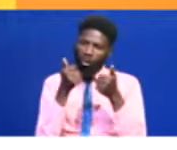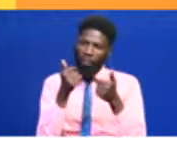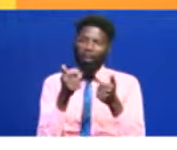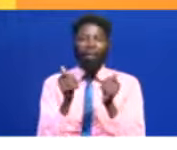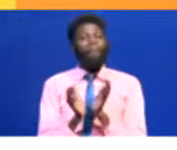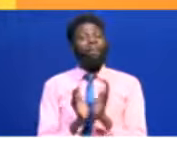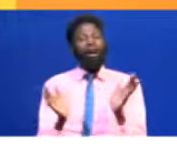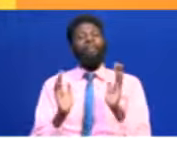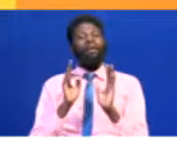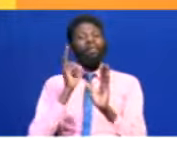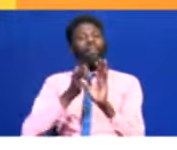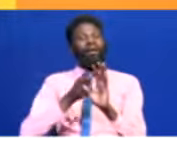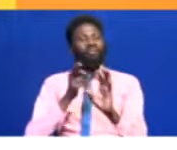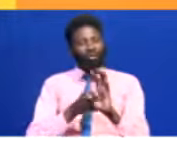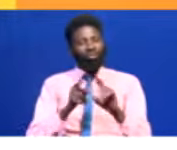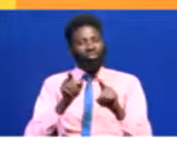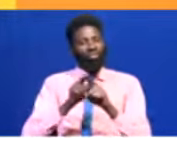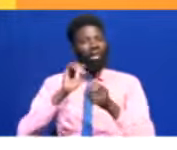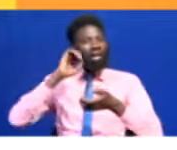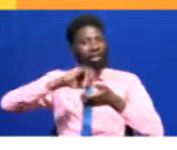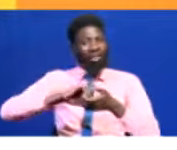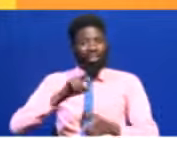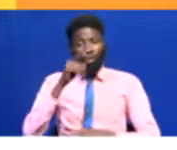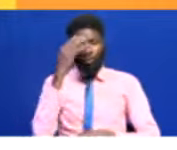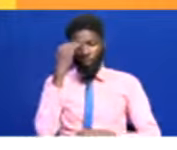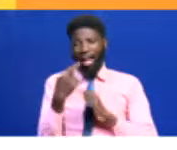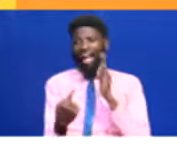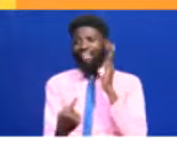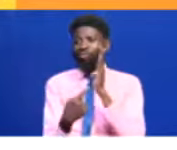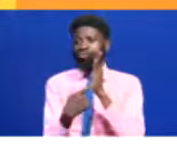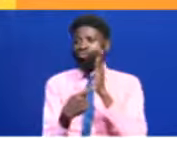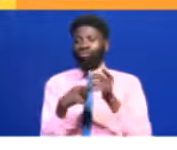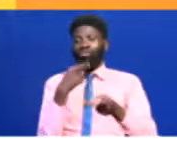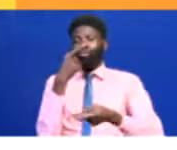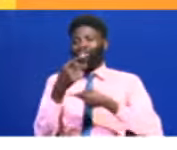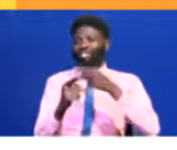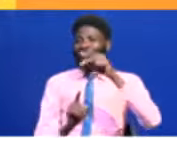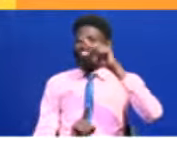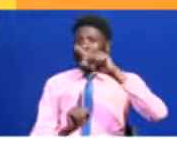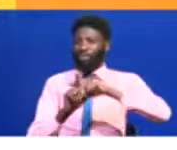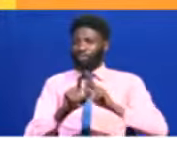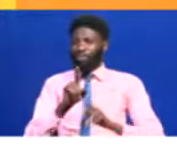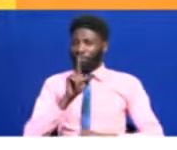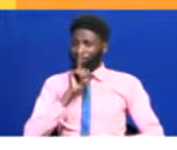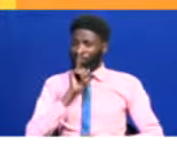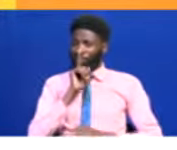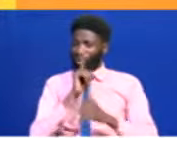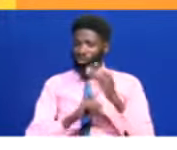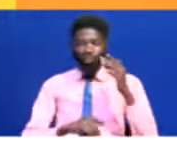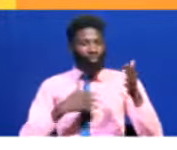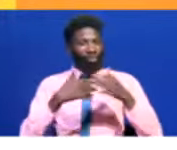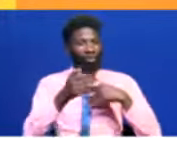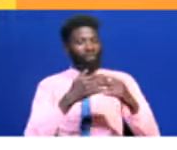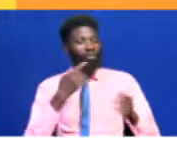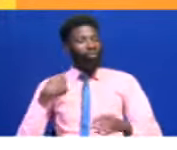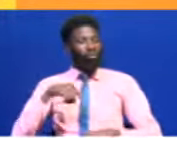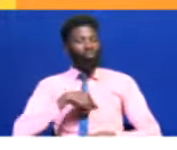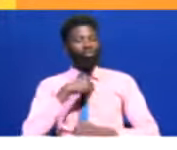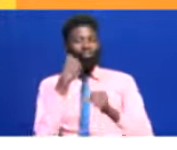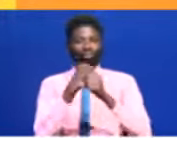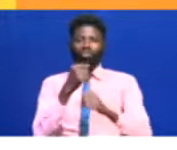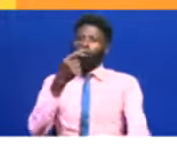engagement, we are, and that's why digitization is coming in, that whatever we are doing is right.